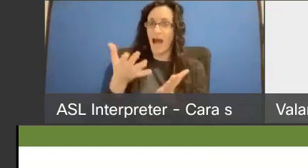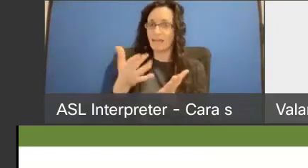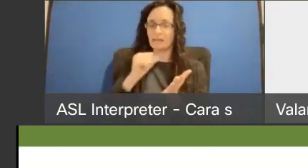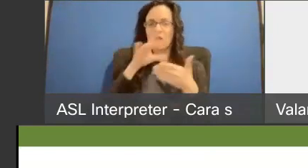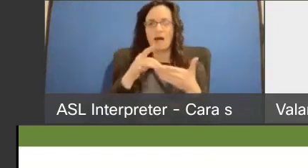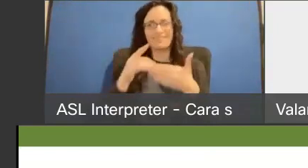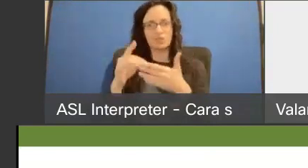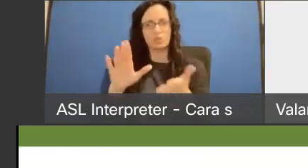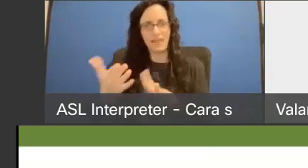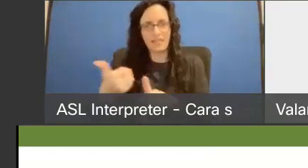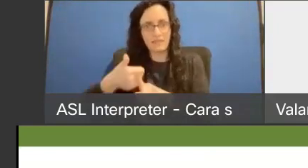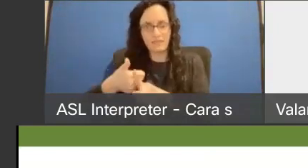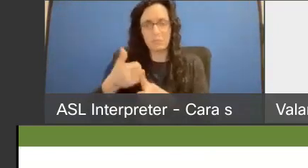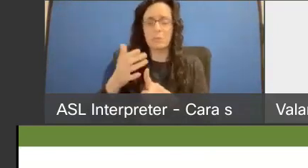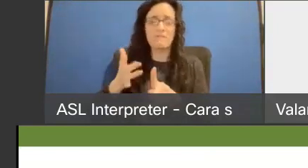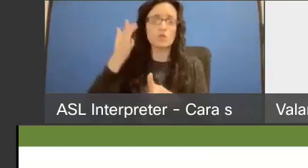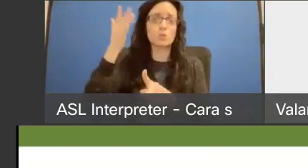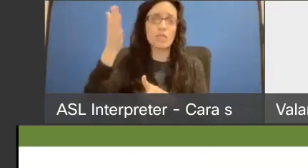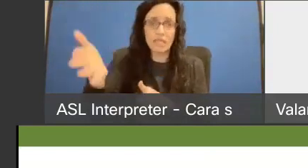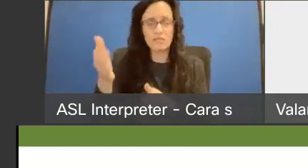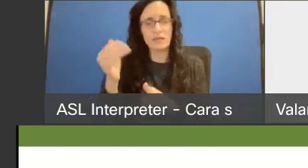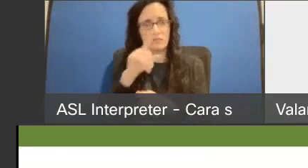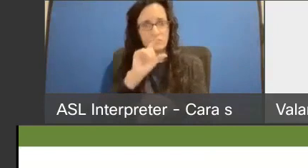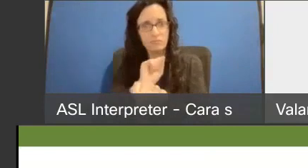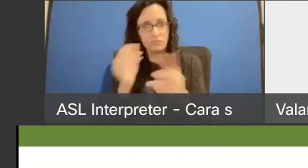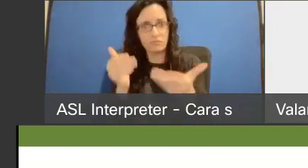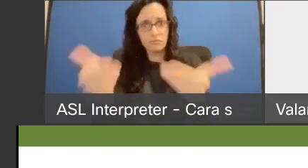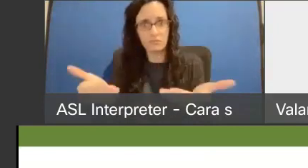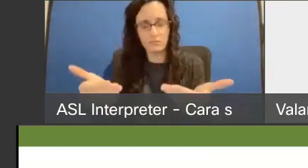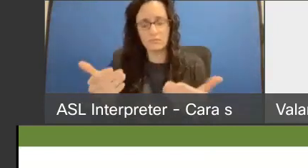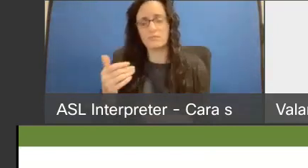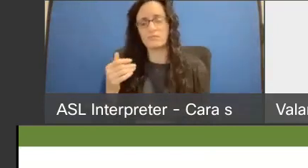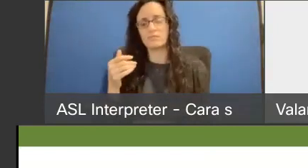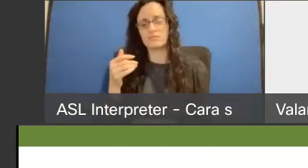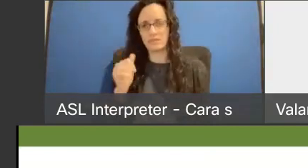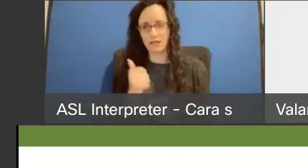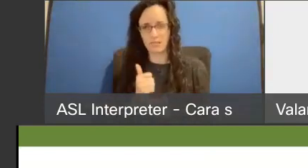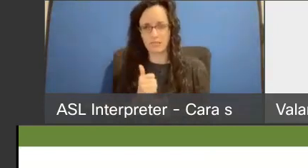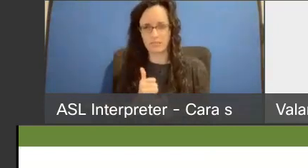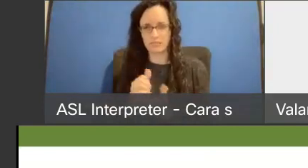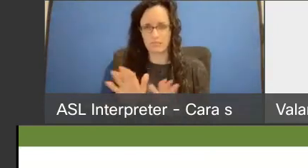eventually, right? As it gets played out. Could potentially. Does that help?